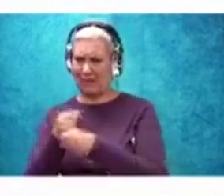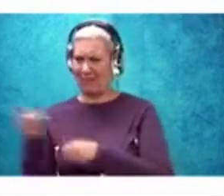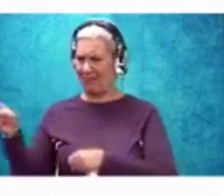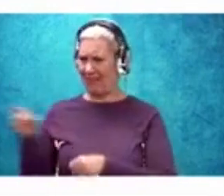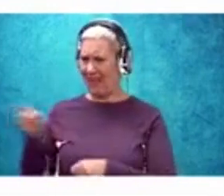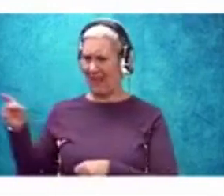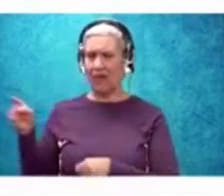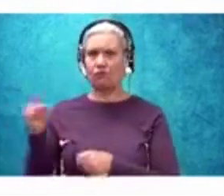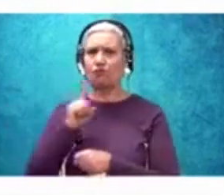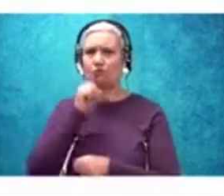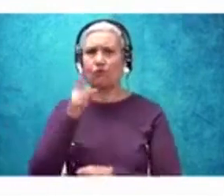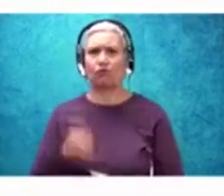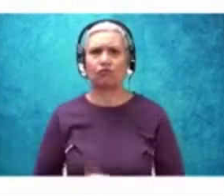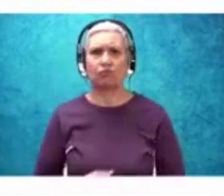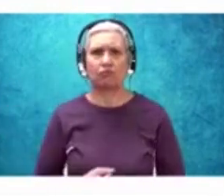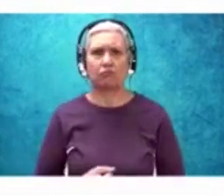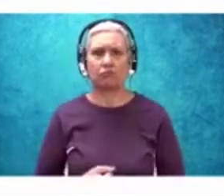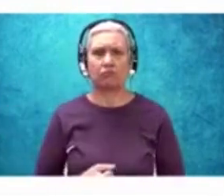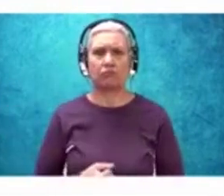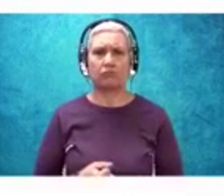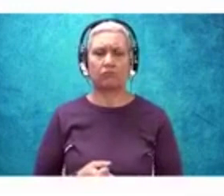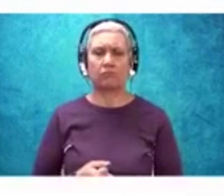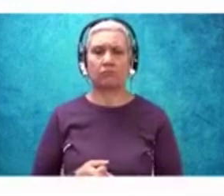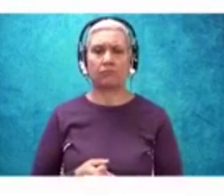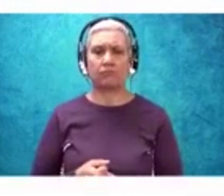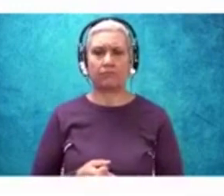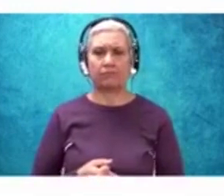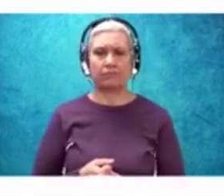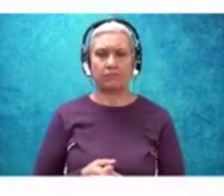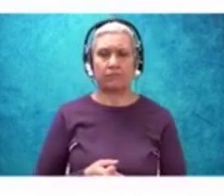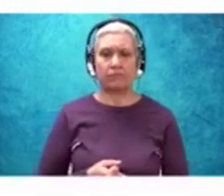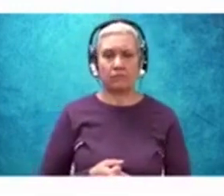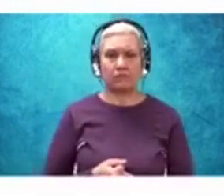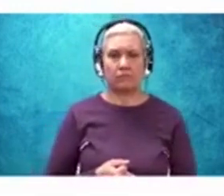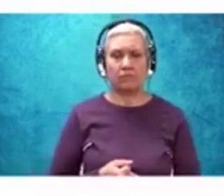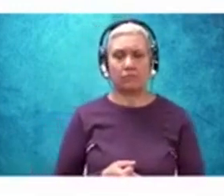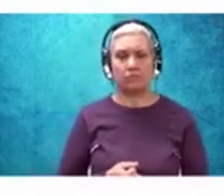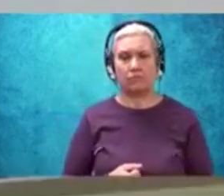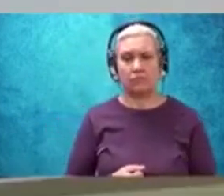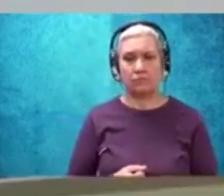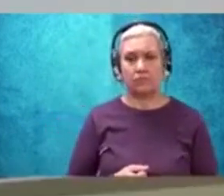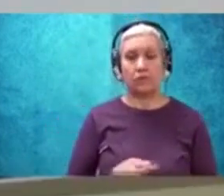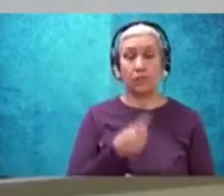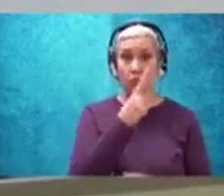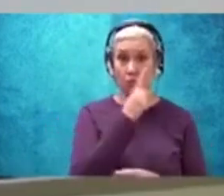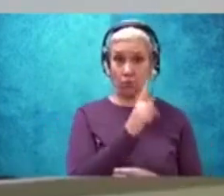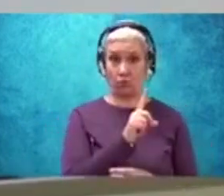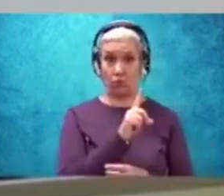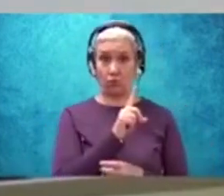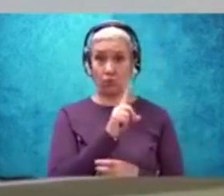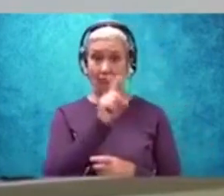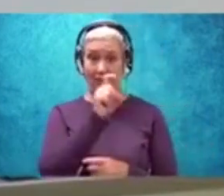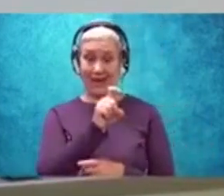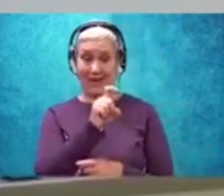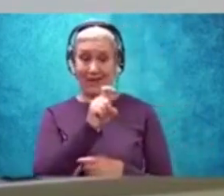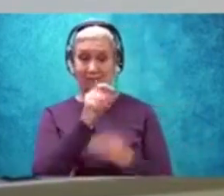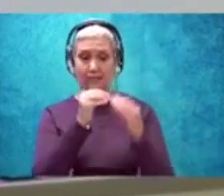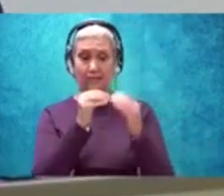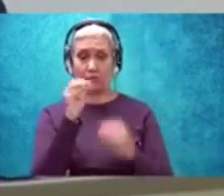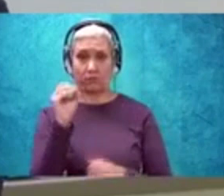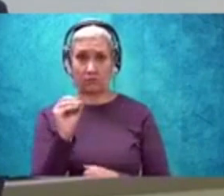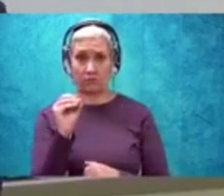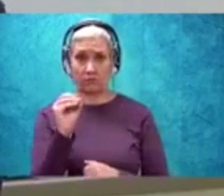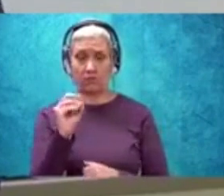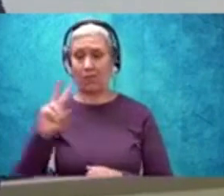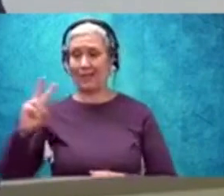to that g times h scenario, in this particular case, one quantity, x, must be equal to 0, or